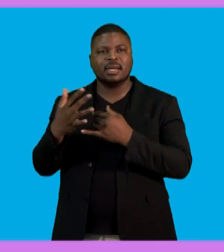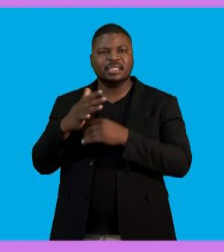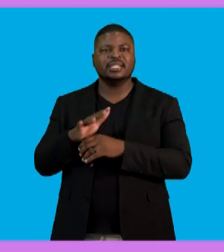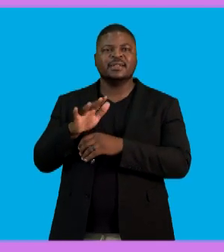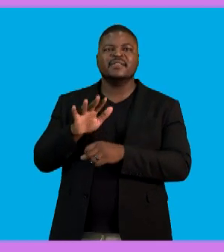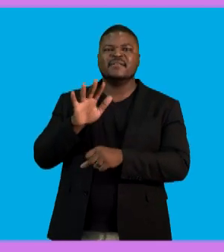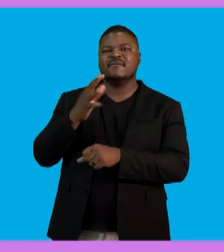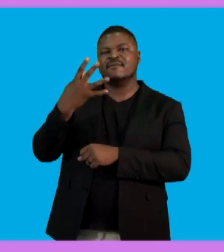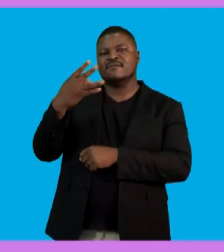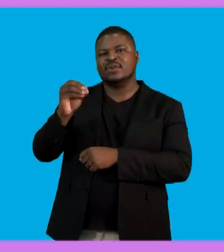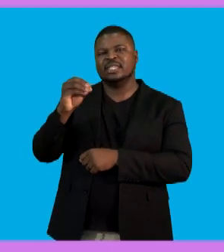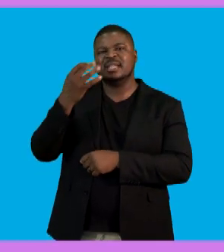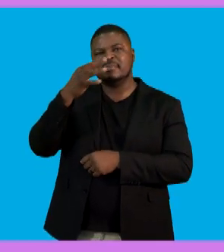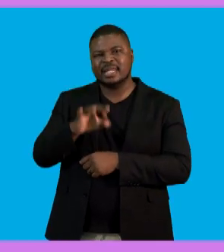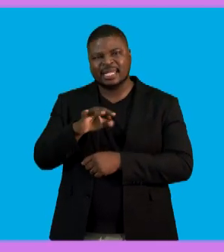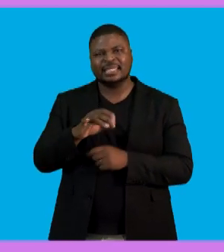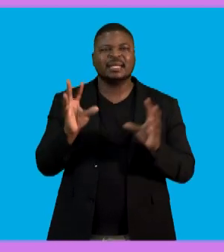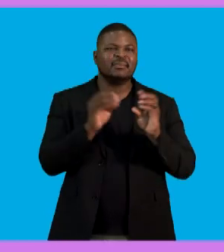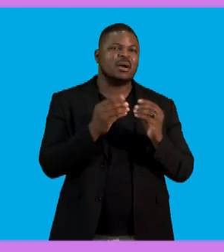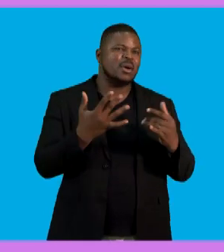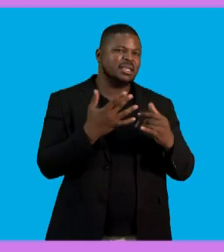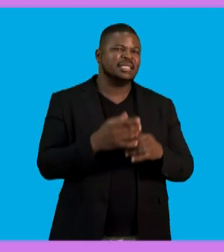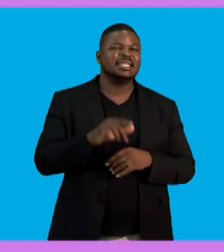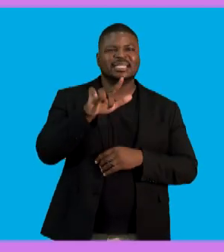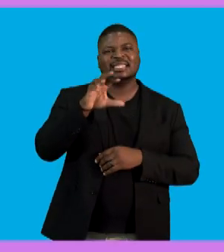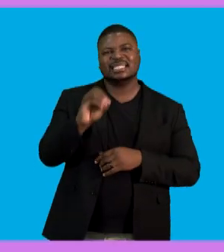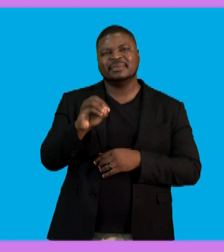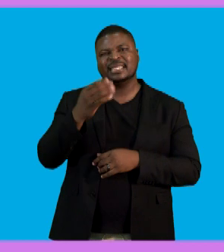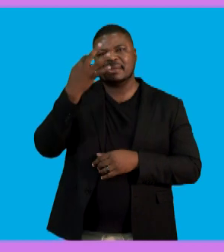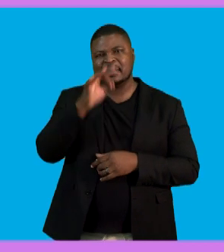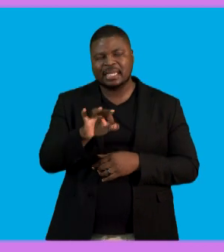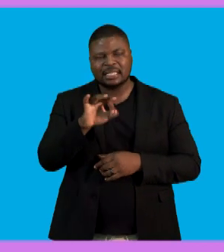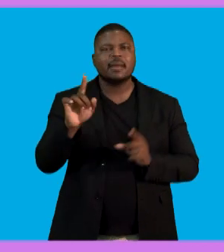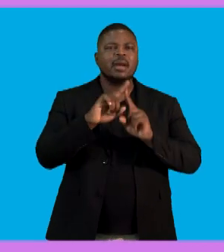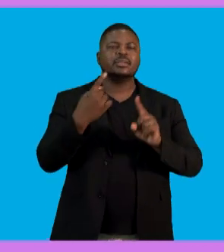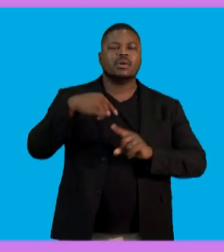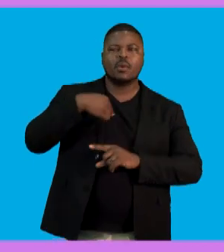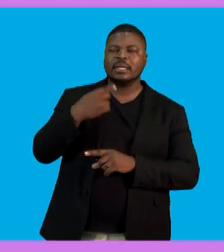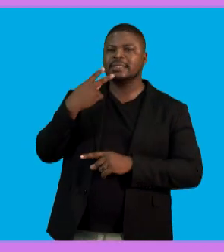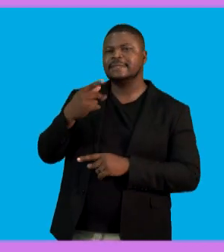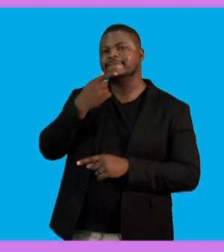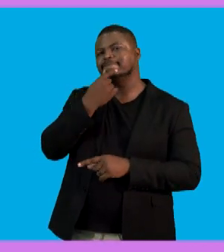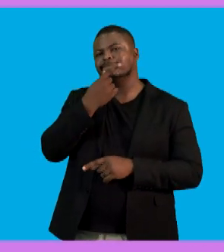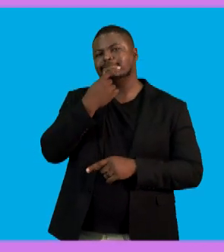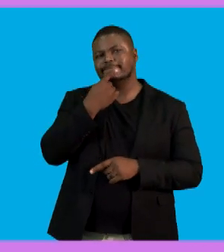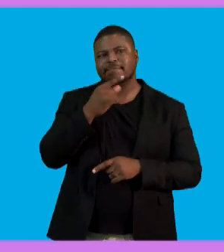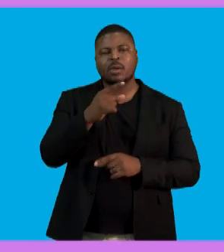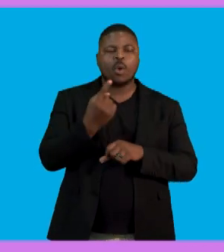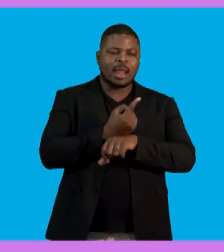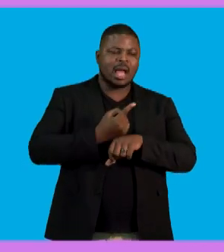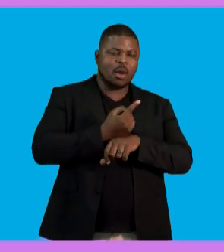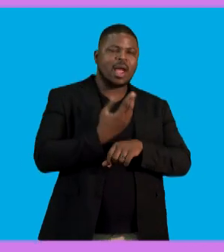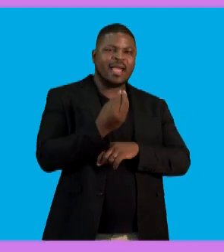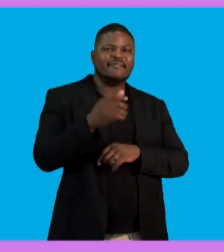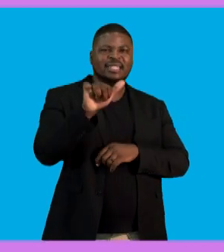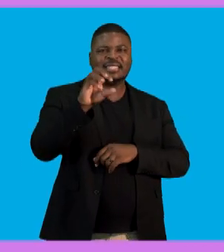40 minutes. So 30 plus 40 gives us 70 minutes. But because we already see that we have 60 minutes in an